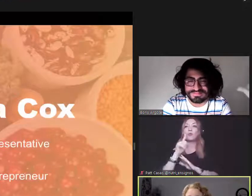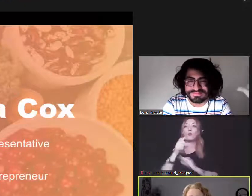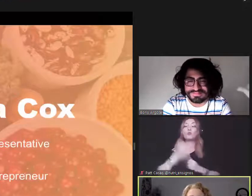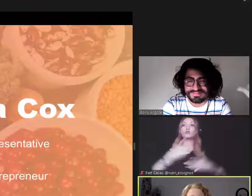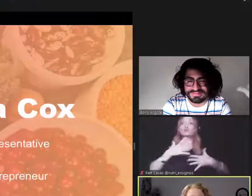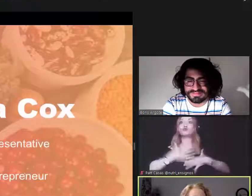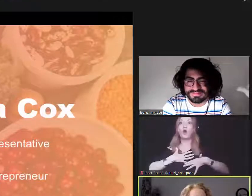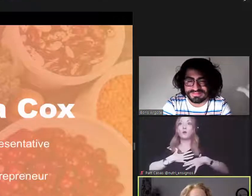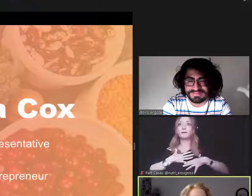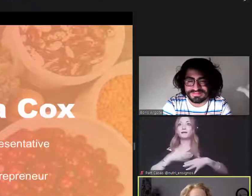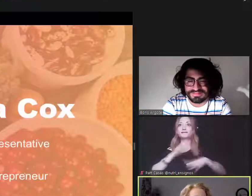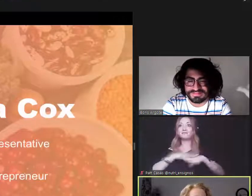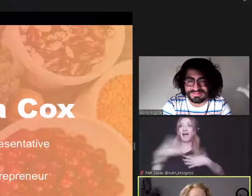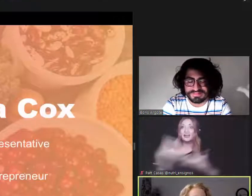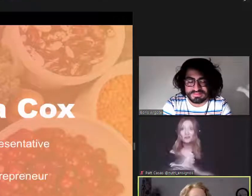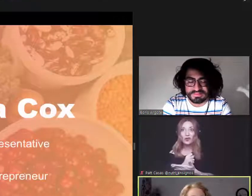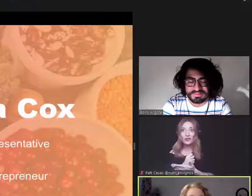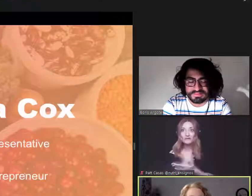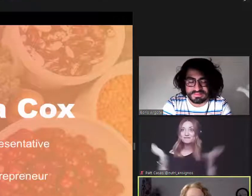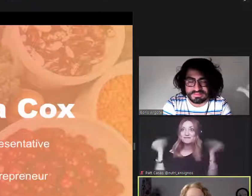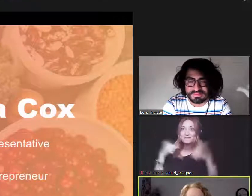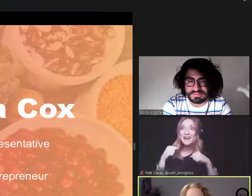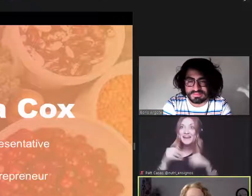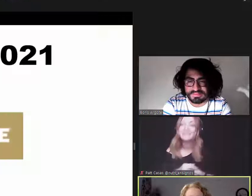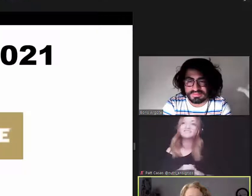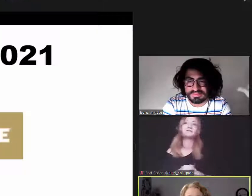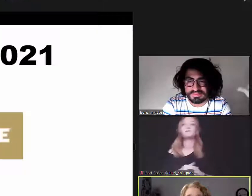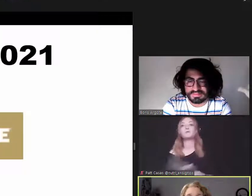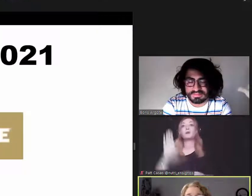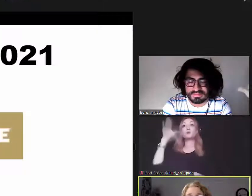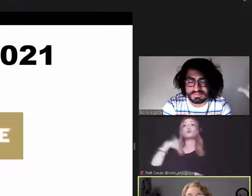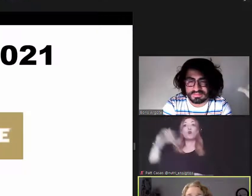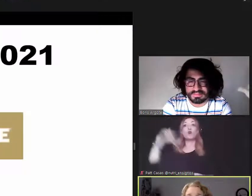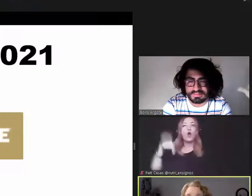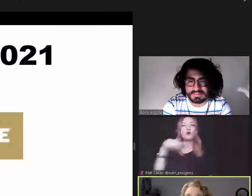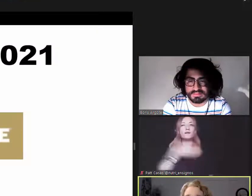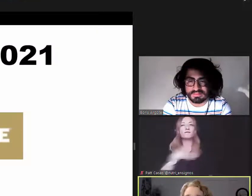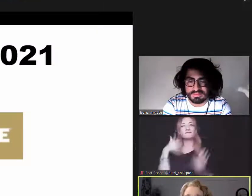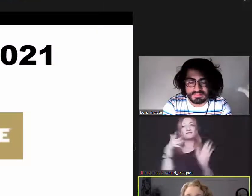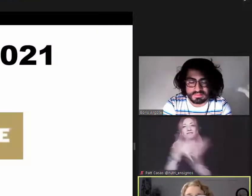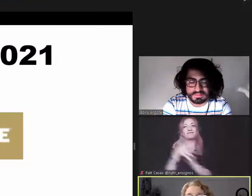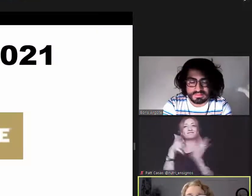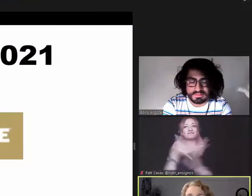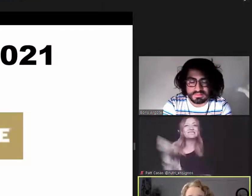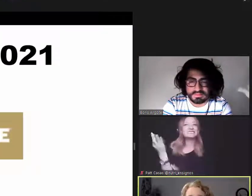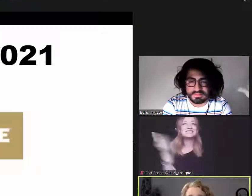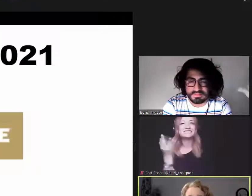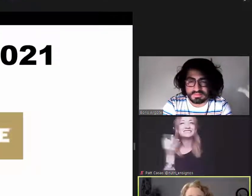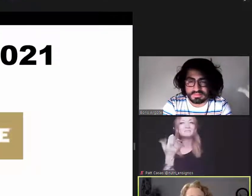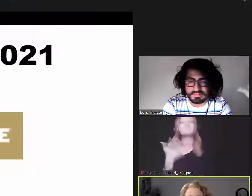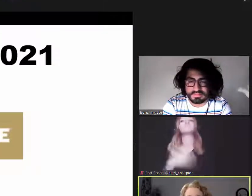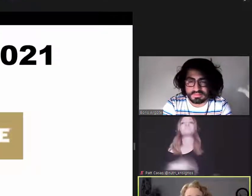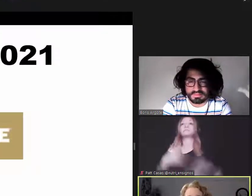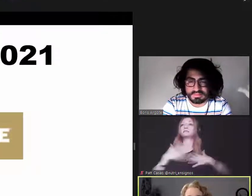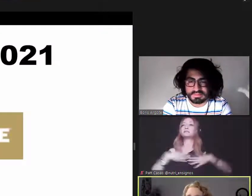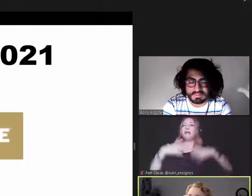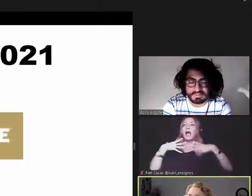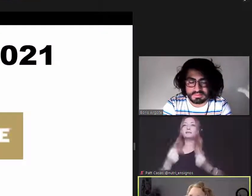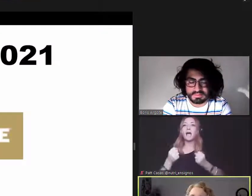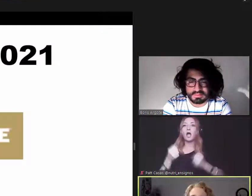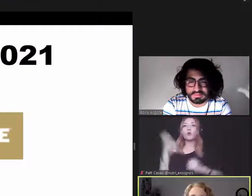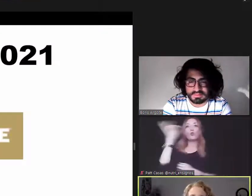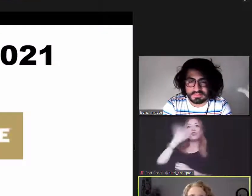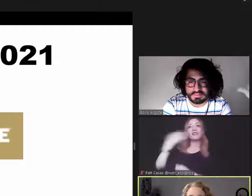tonight, we are going to be talking all about gut health for 2021